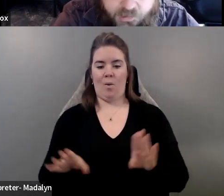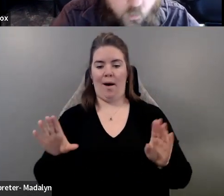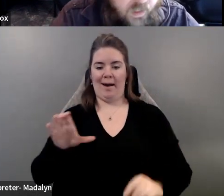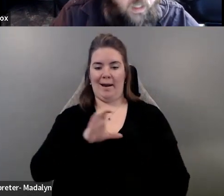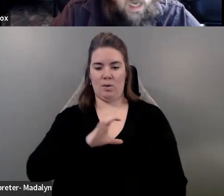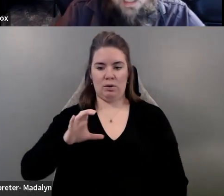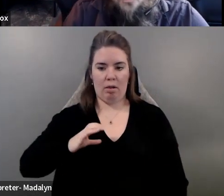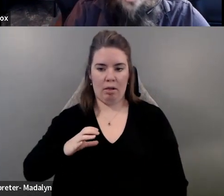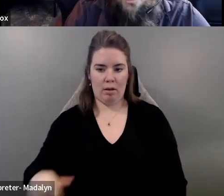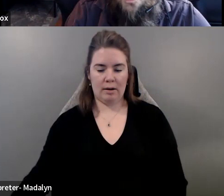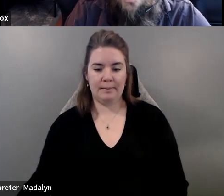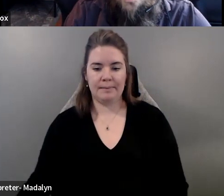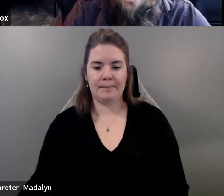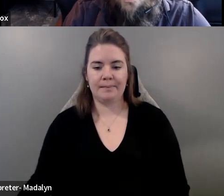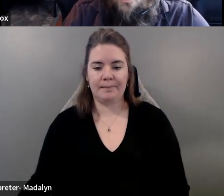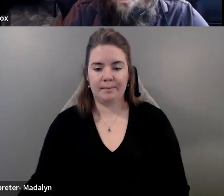So we